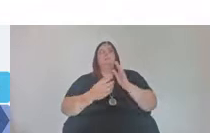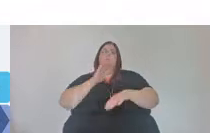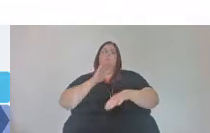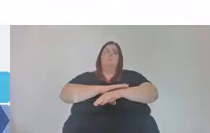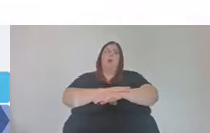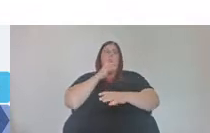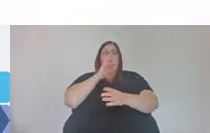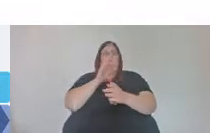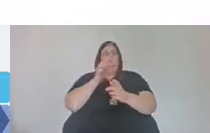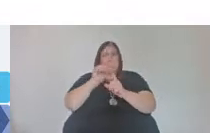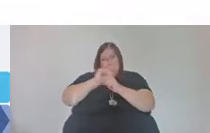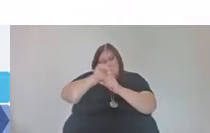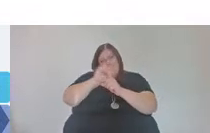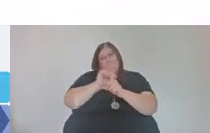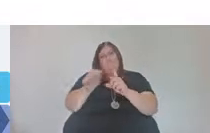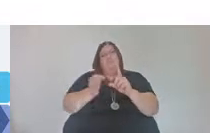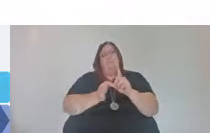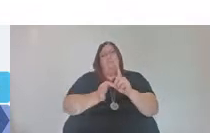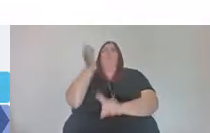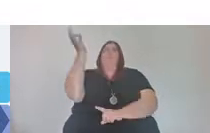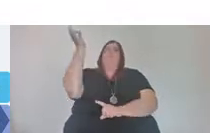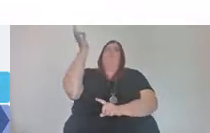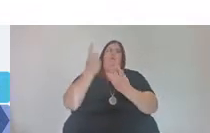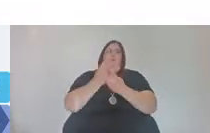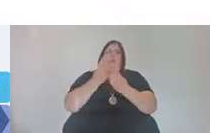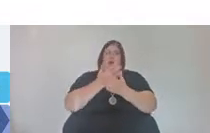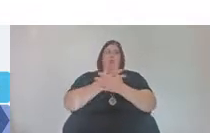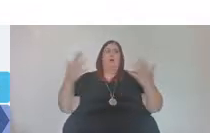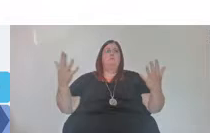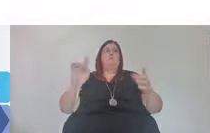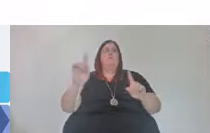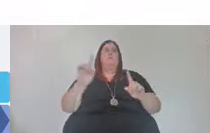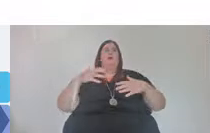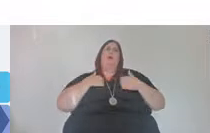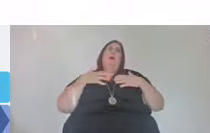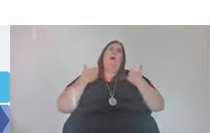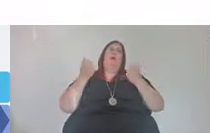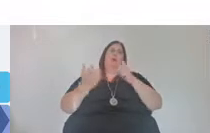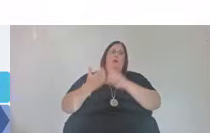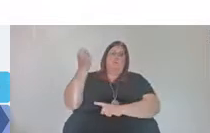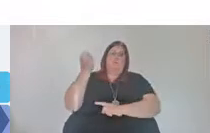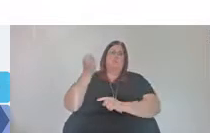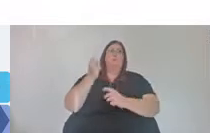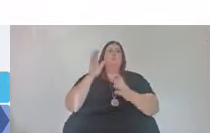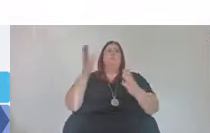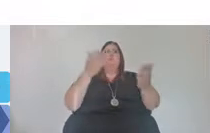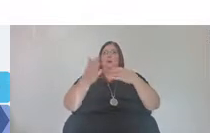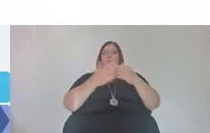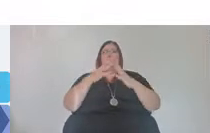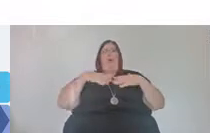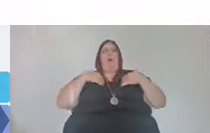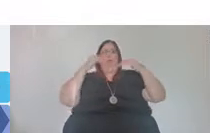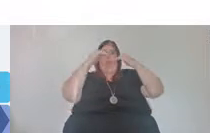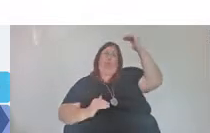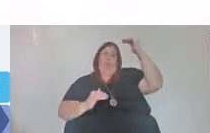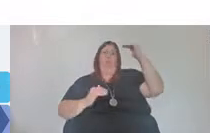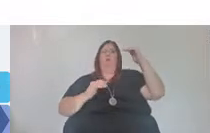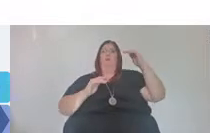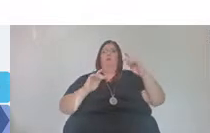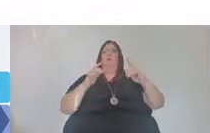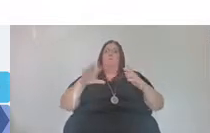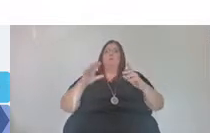drive forward actually measurable improvements in health outcomes, tackling health inequalities, and sustainable use of health